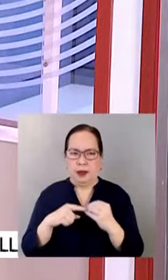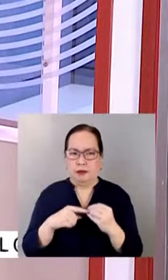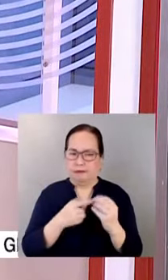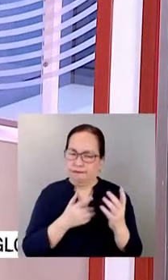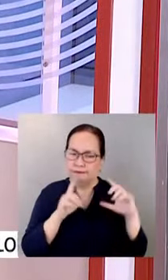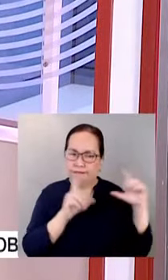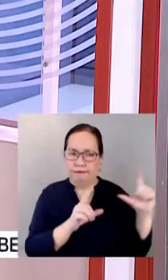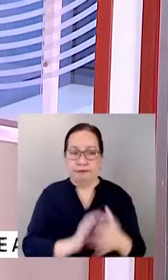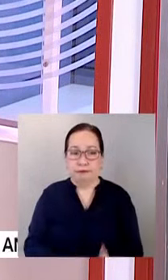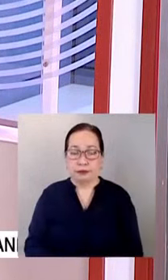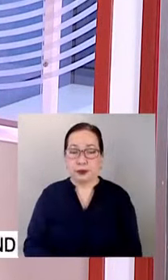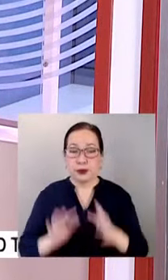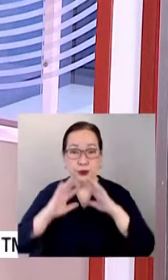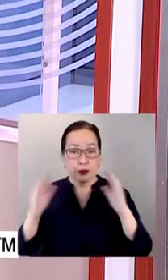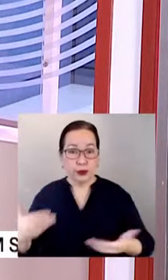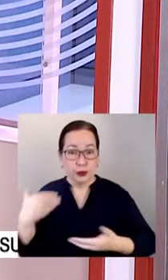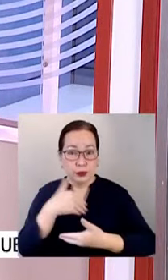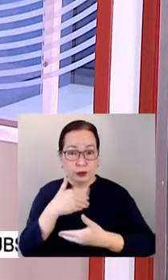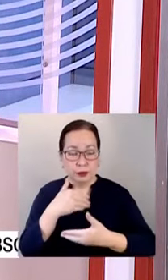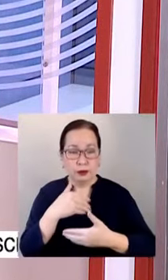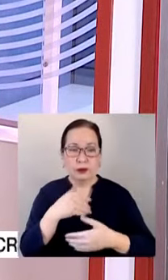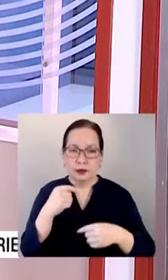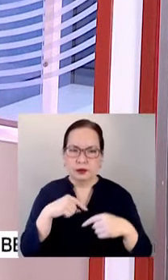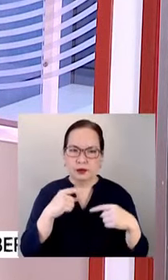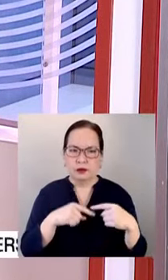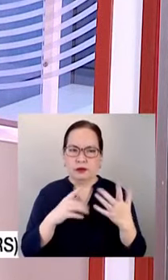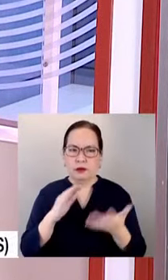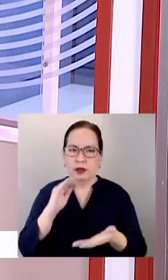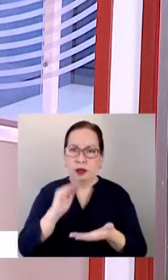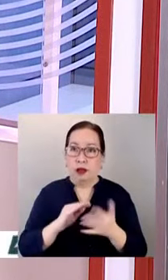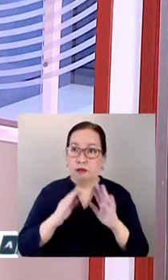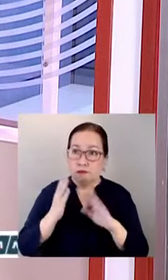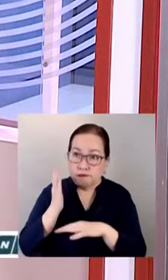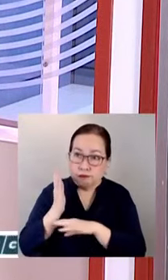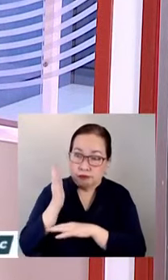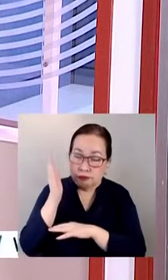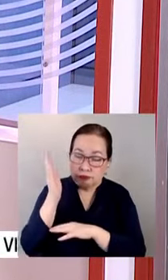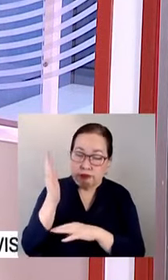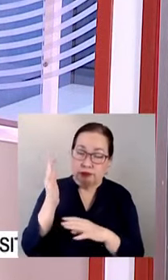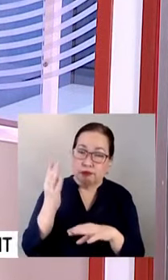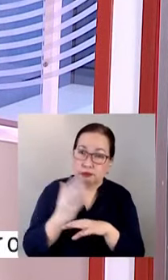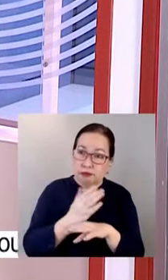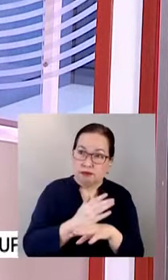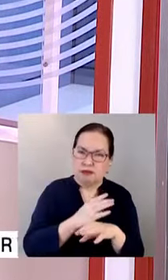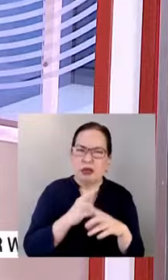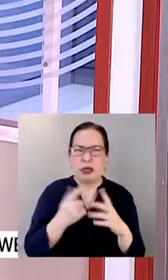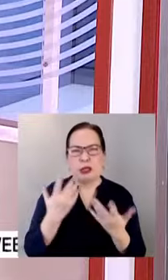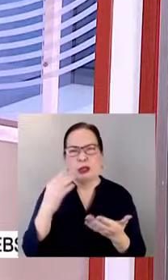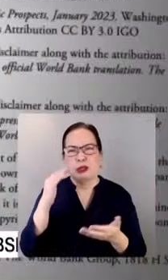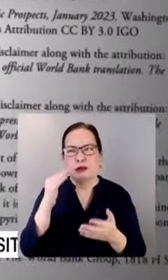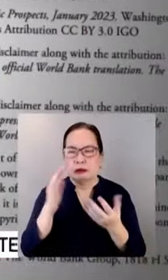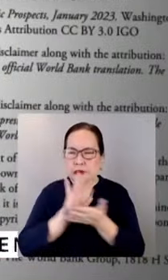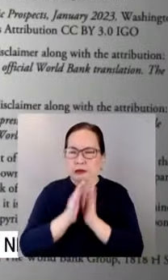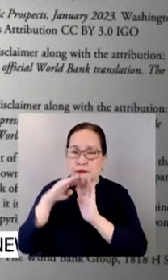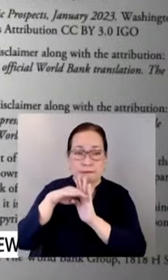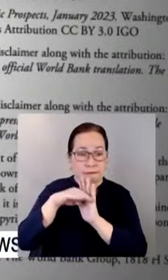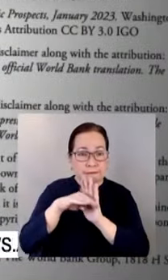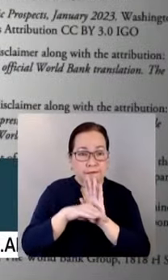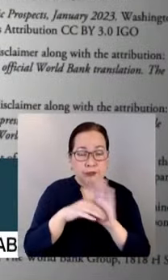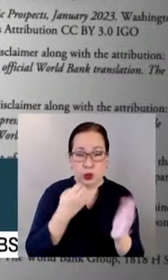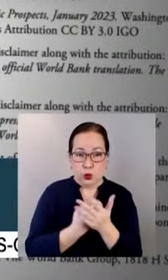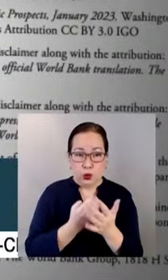The World Bank slashes its growth forecast as it warns the global economy is dangerously close to recession. In its latest report,